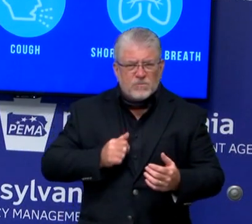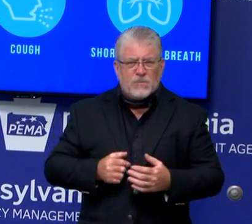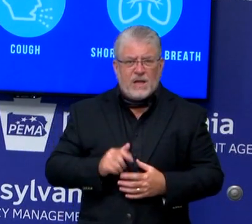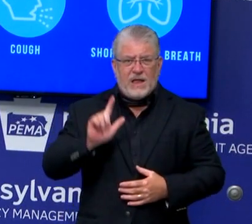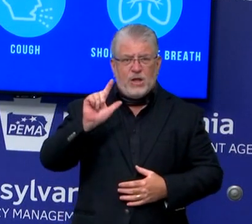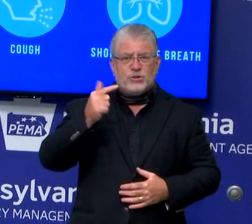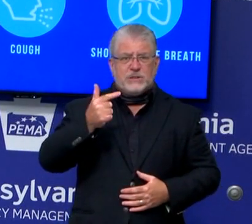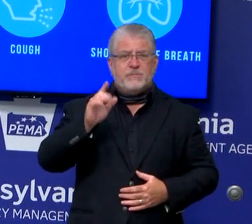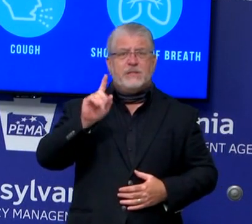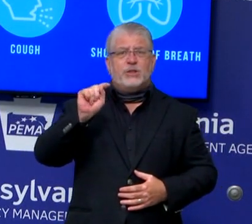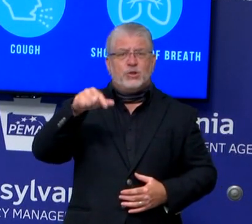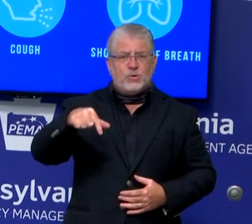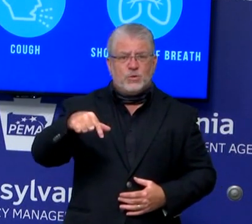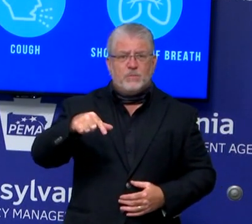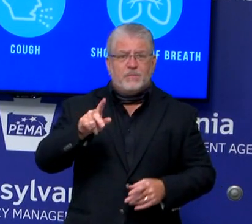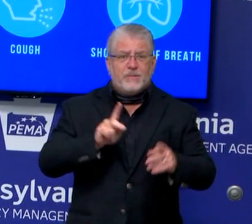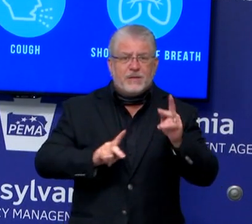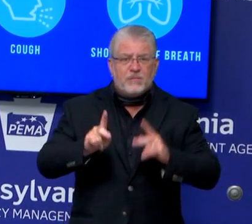LGBTQ youth,